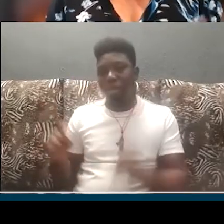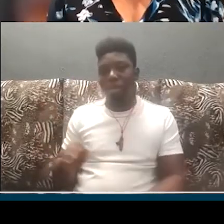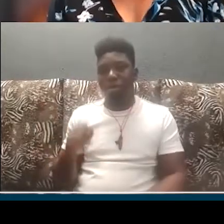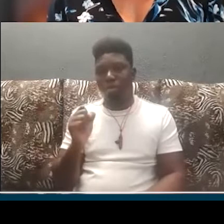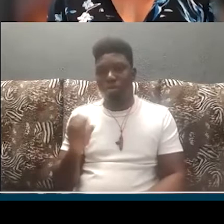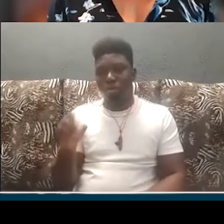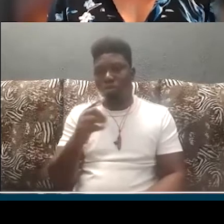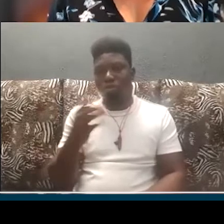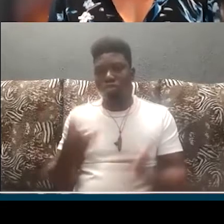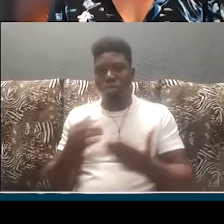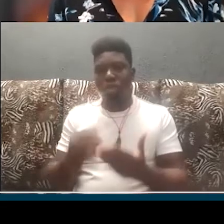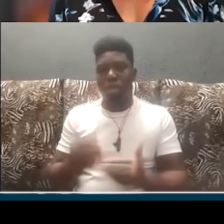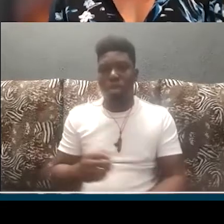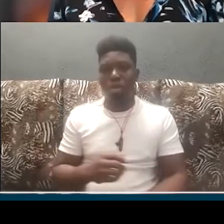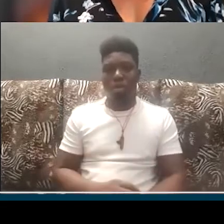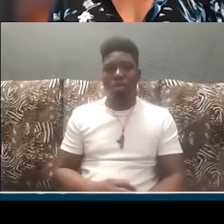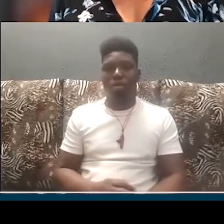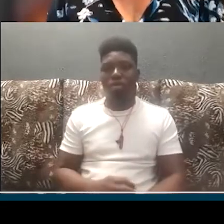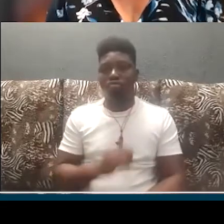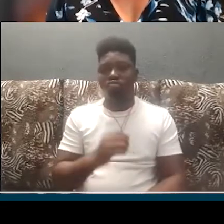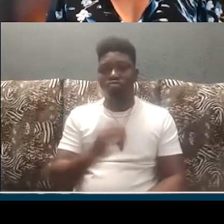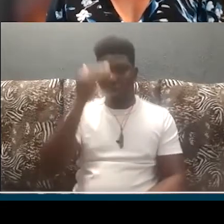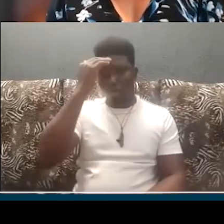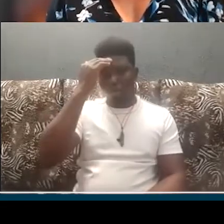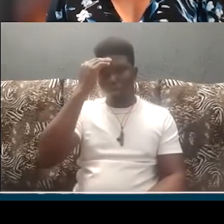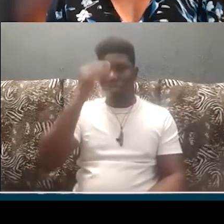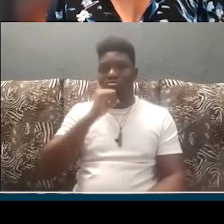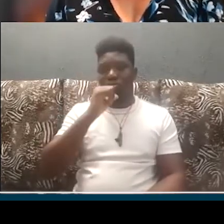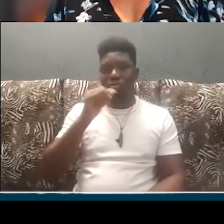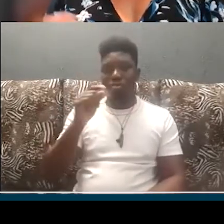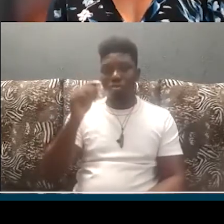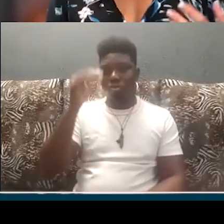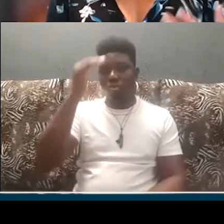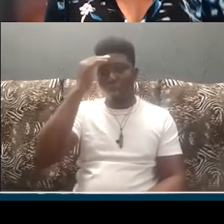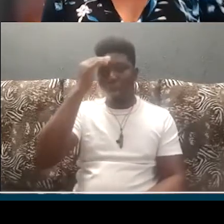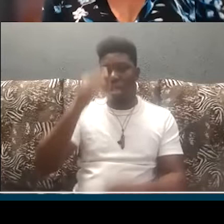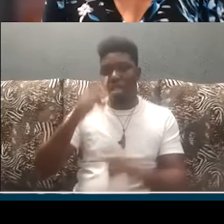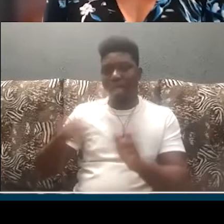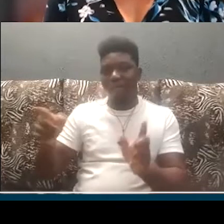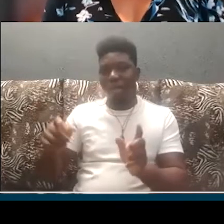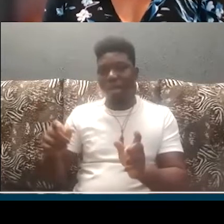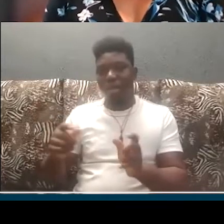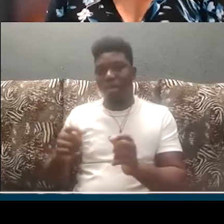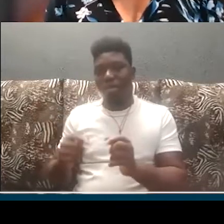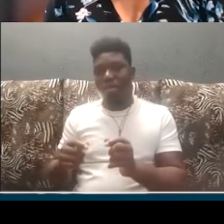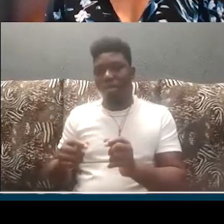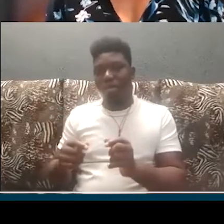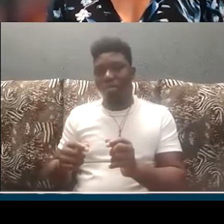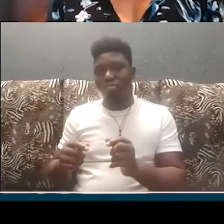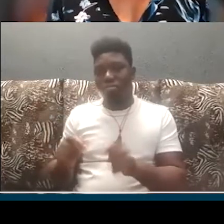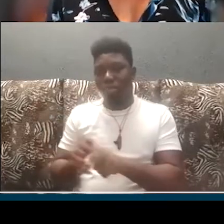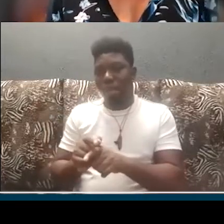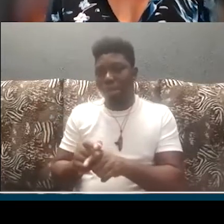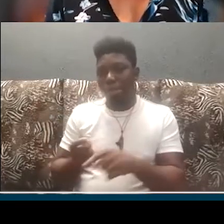the spectrum, but you might see differences within the way they kind of conduct themselves